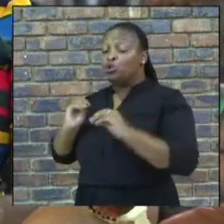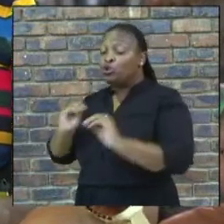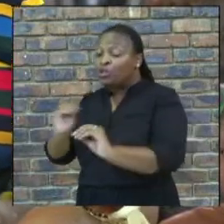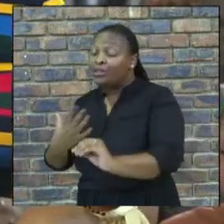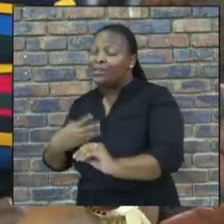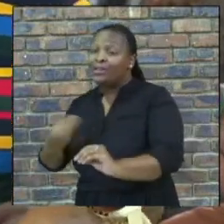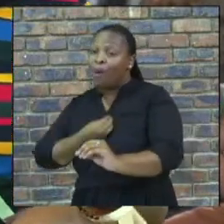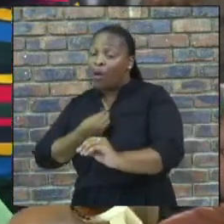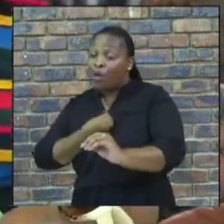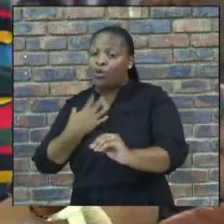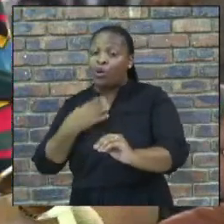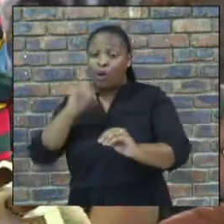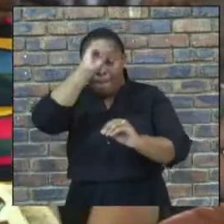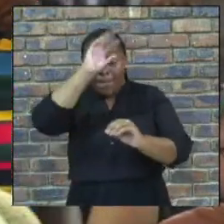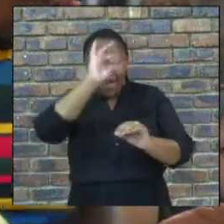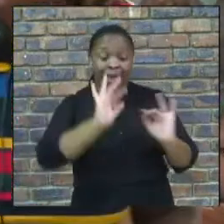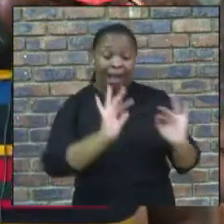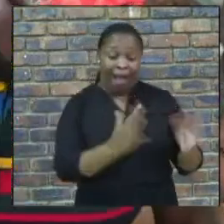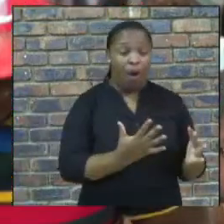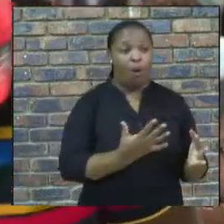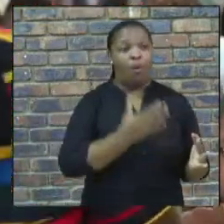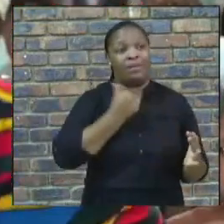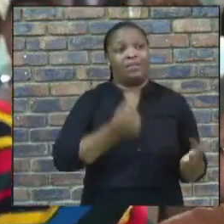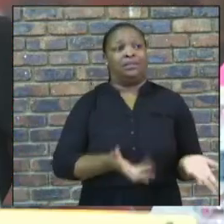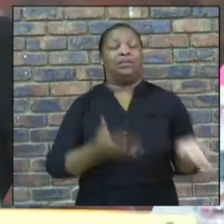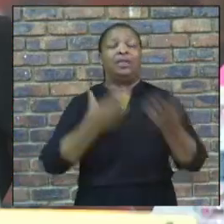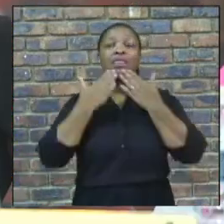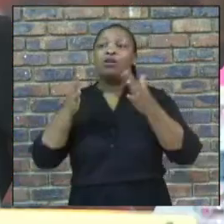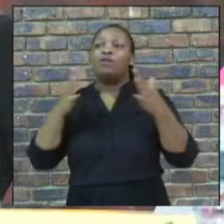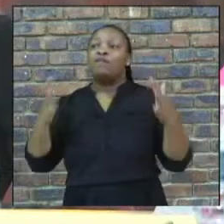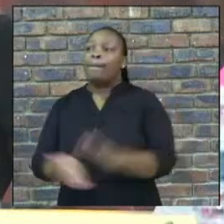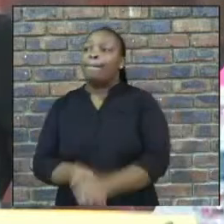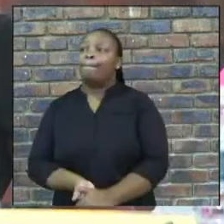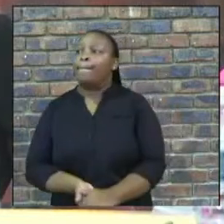day. Thank you. Thank you very much.